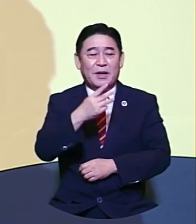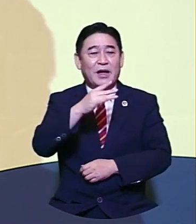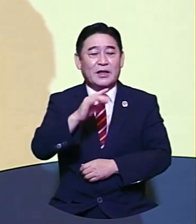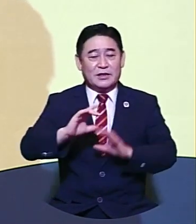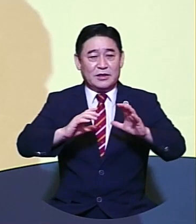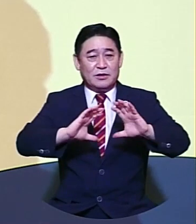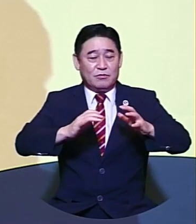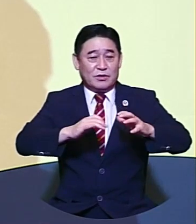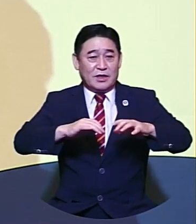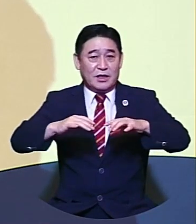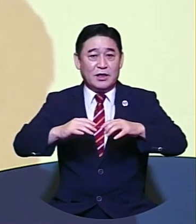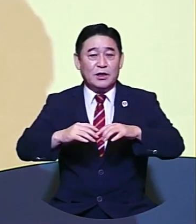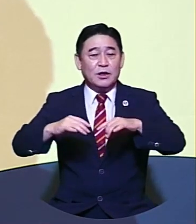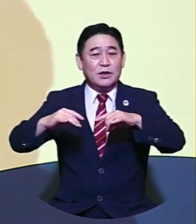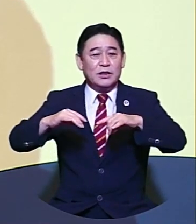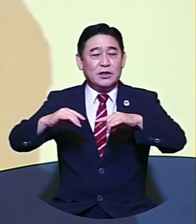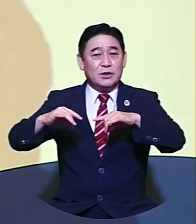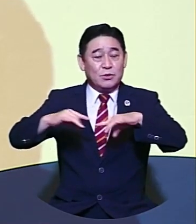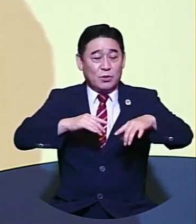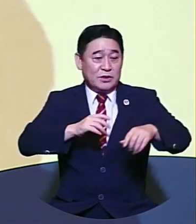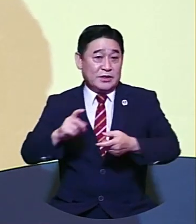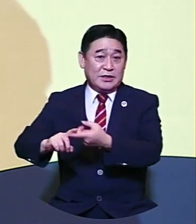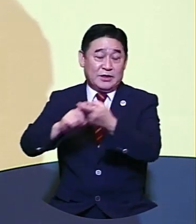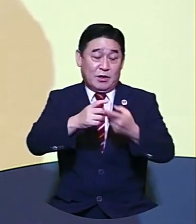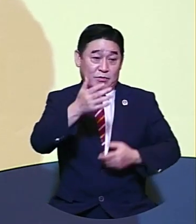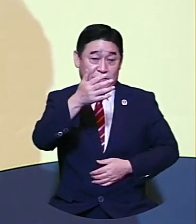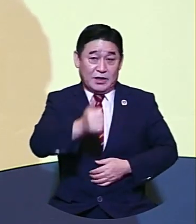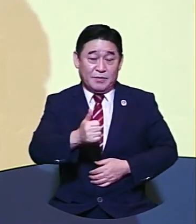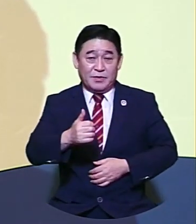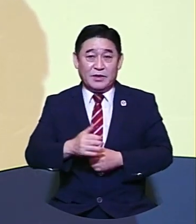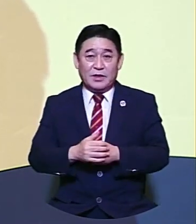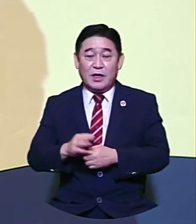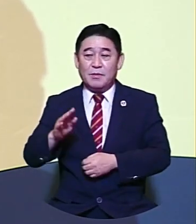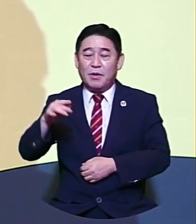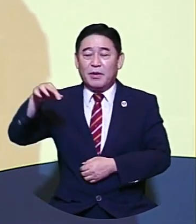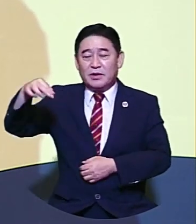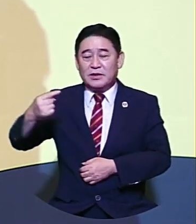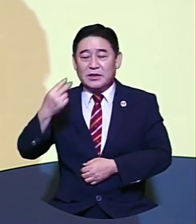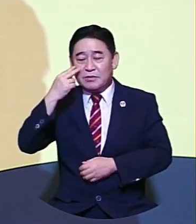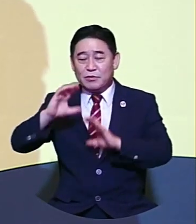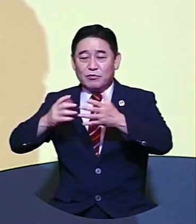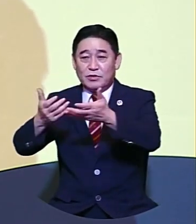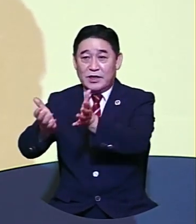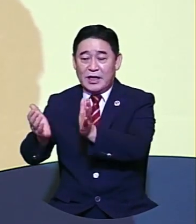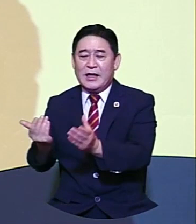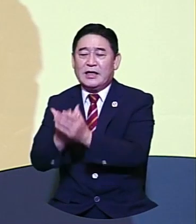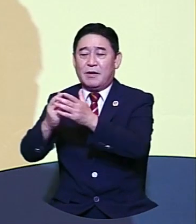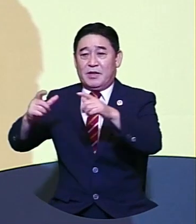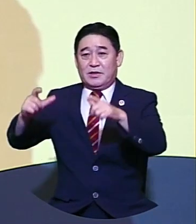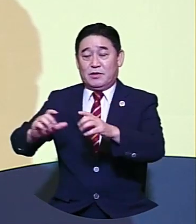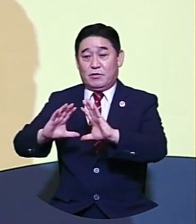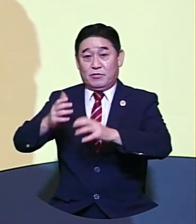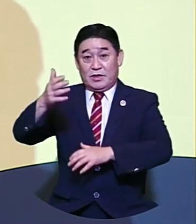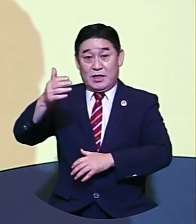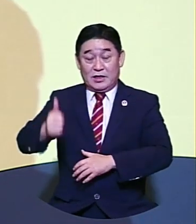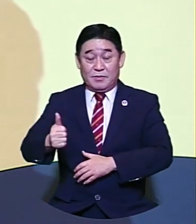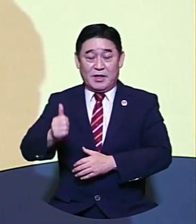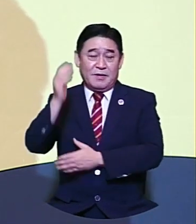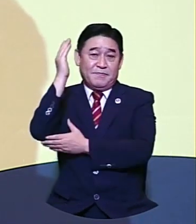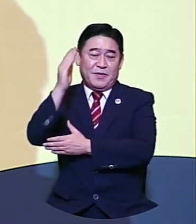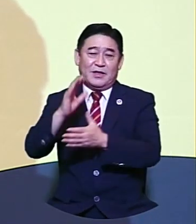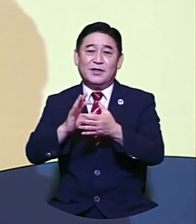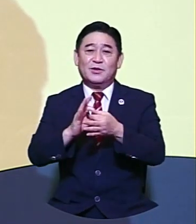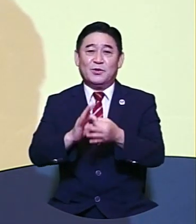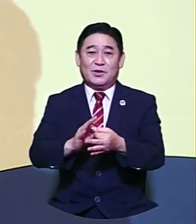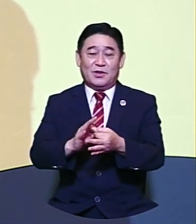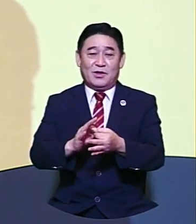In the third session, Director Doreen Bogdan-Martin of ITU, Deputy Director Chris Burns of